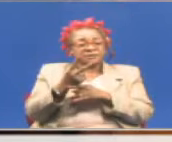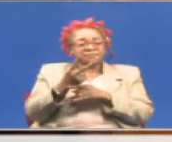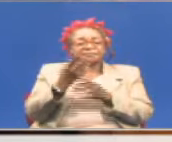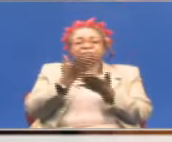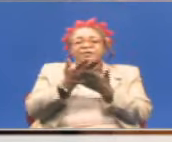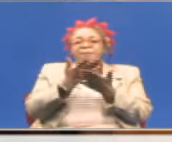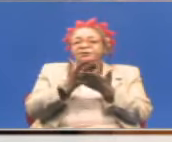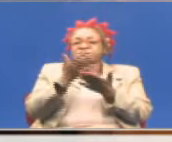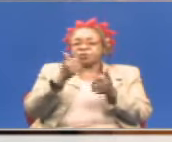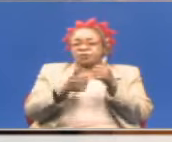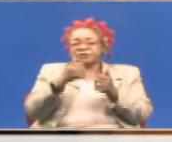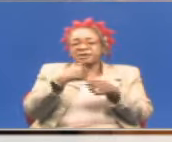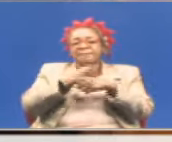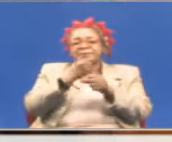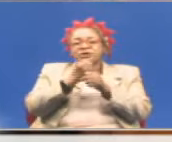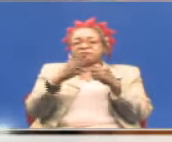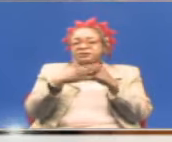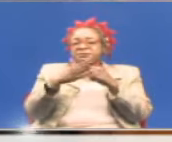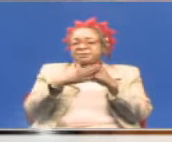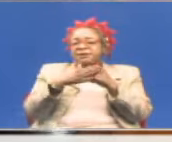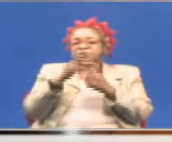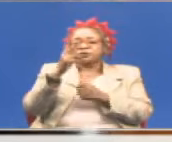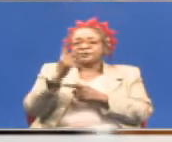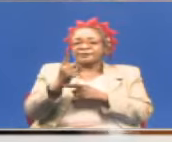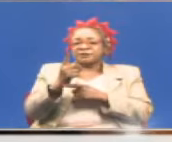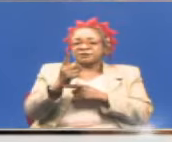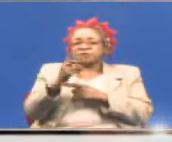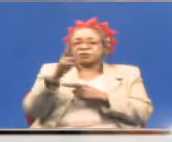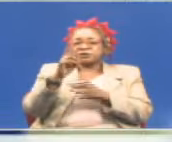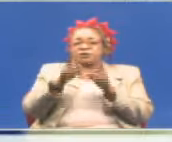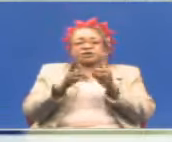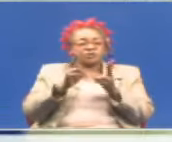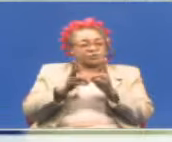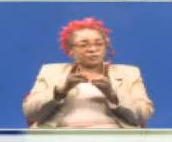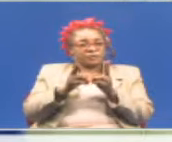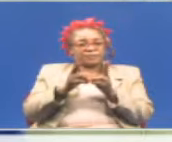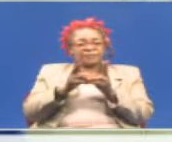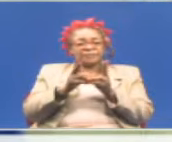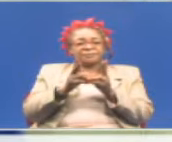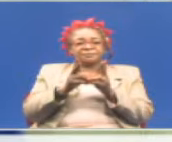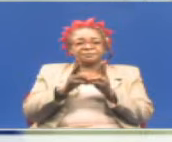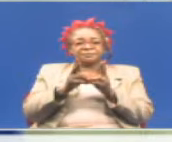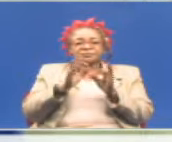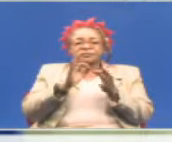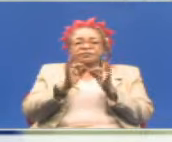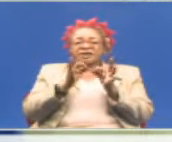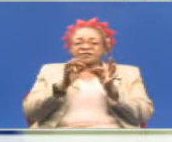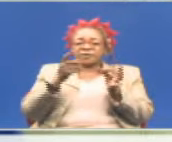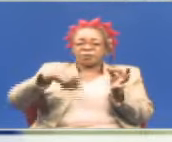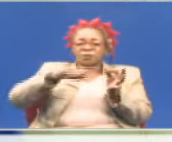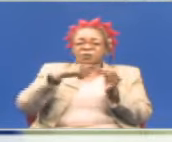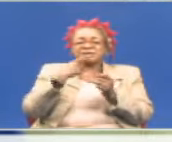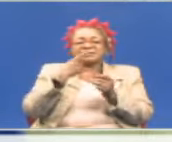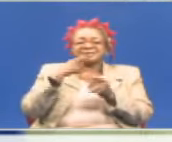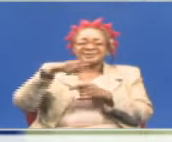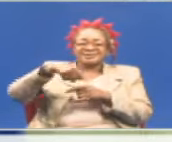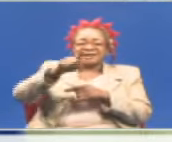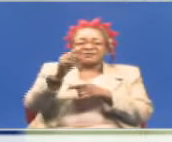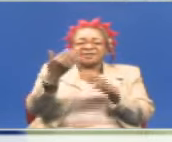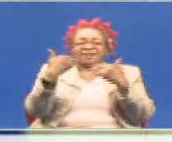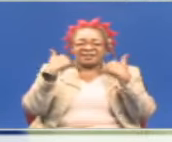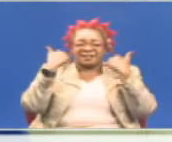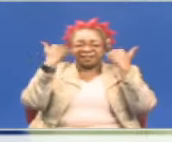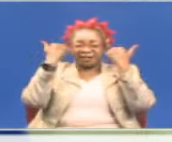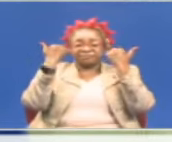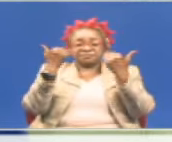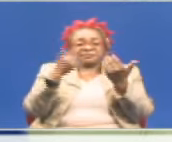petition that I made on the September 21st of 2022, if we say maybe she was under duress and